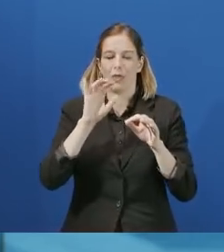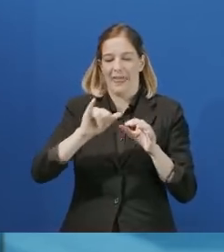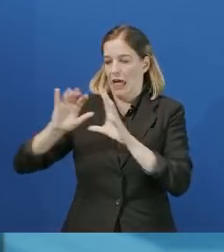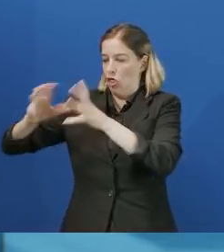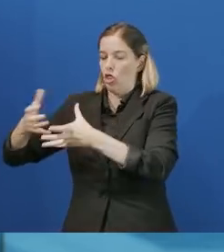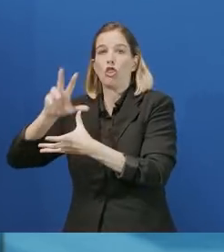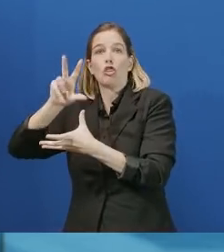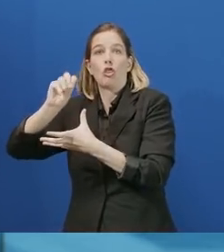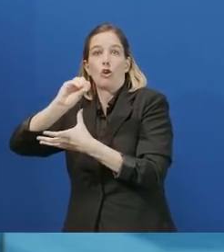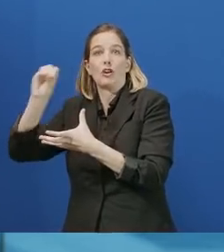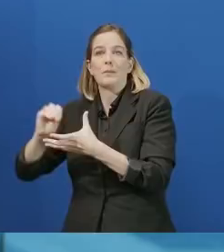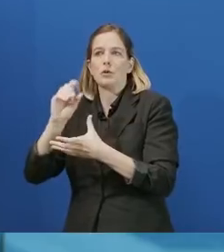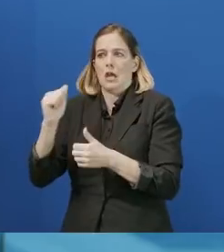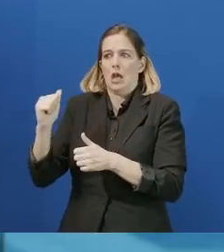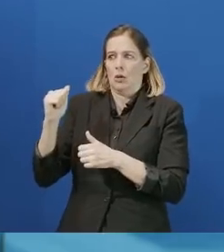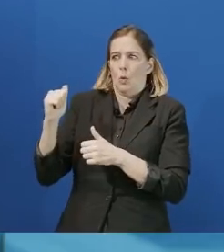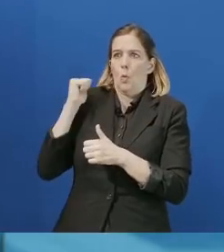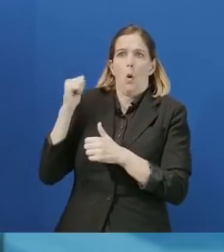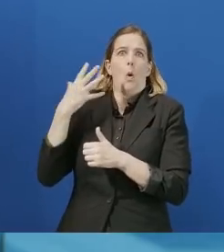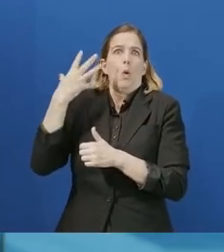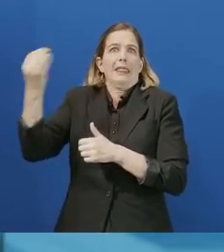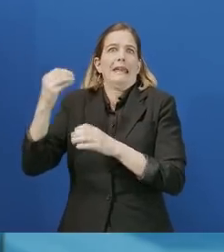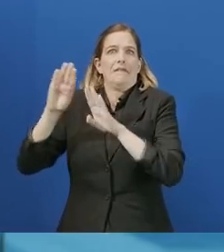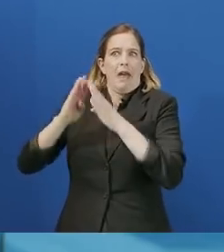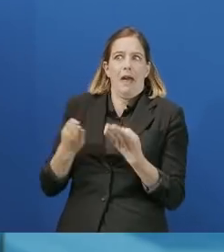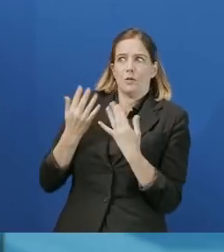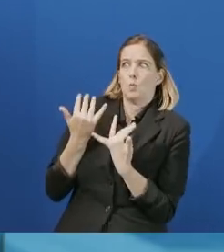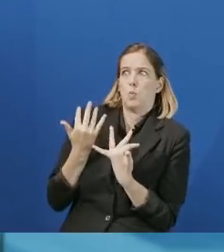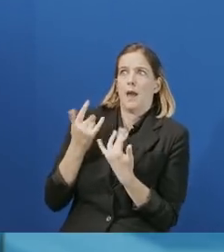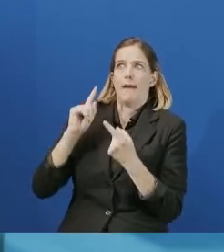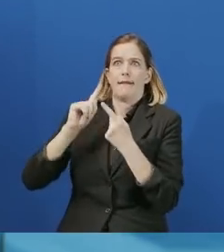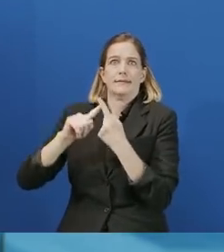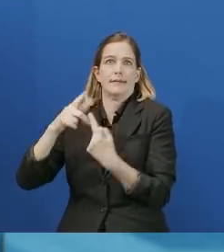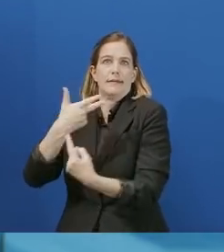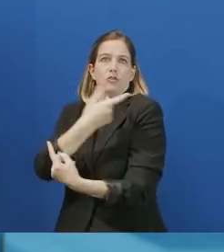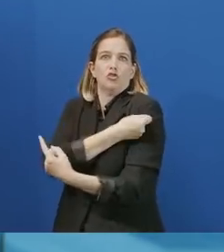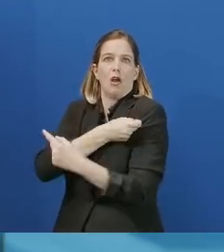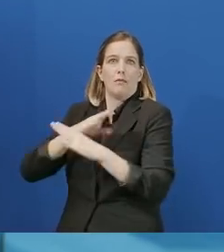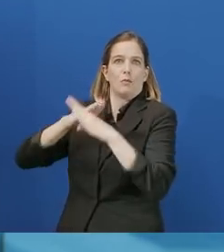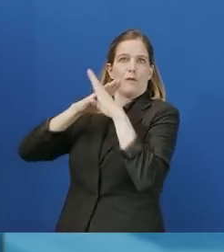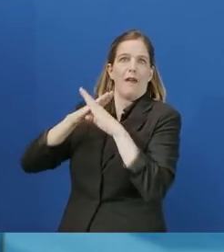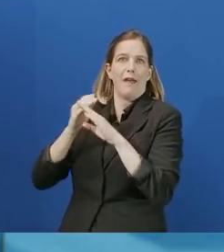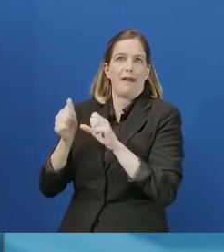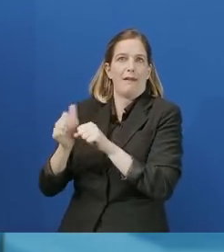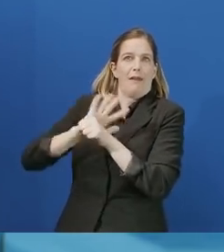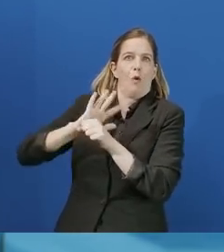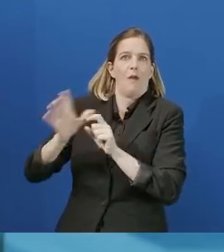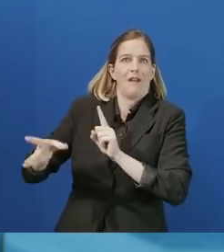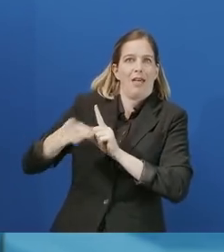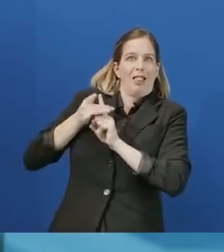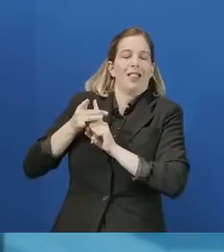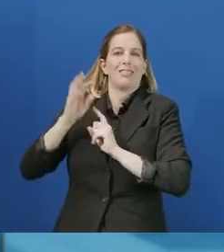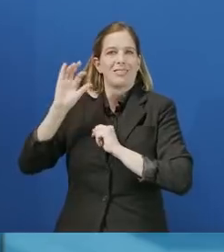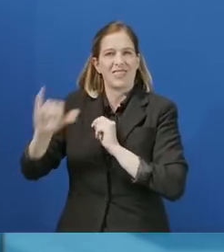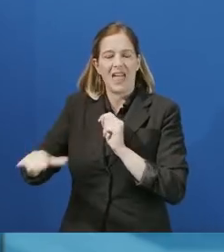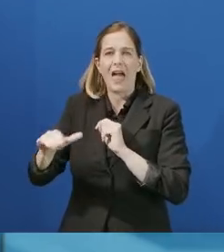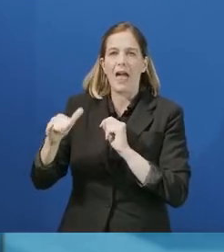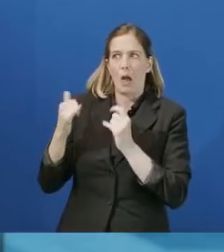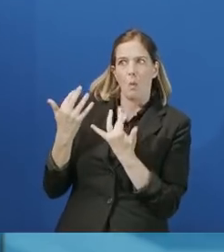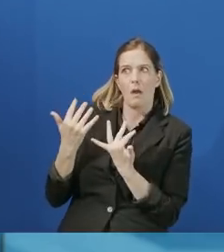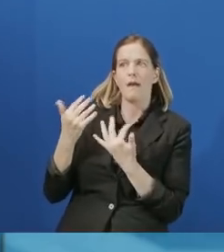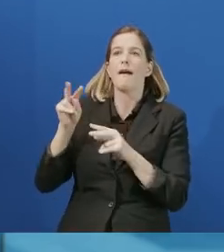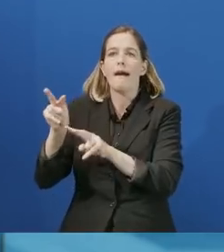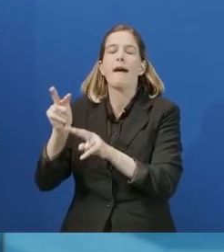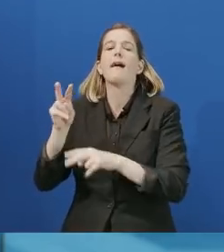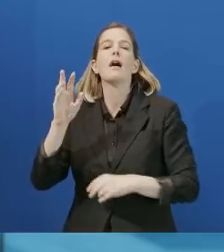possible that they're persuadable, that they'll be listening to that 40% in the middle who are saying when they went out